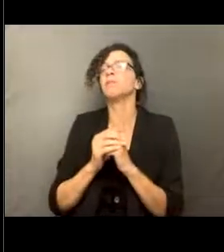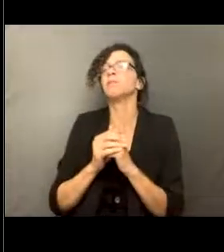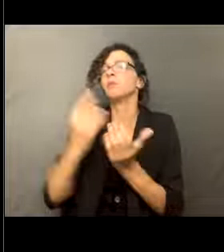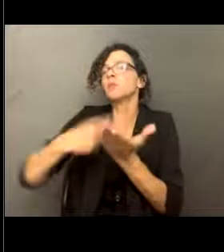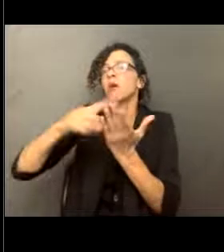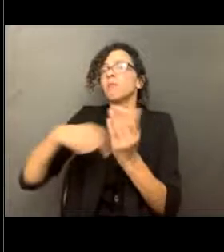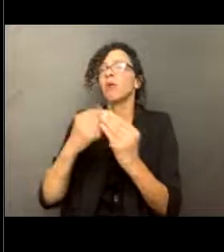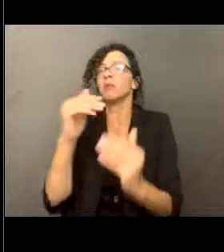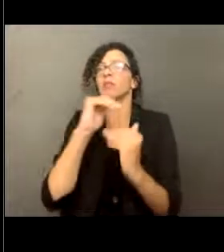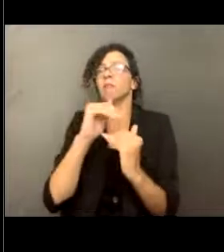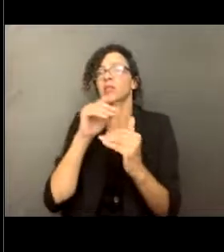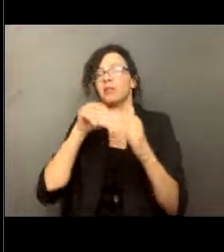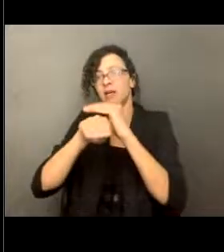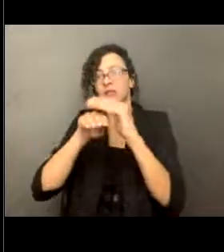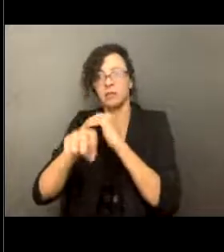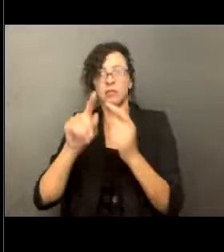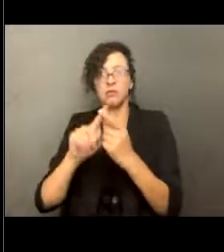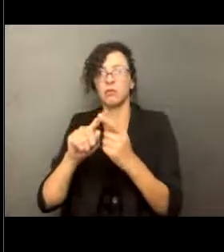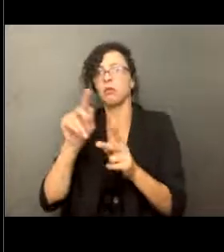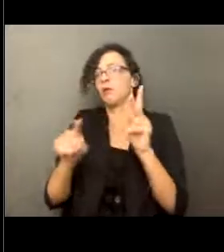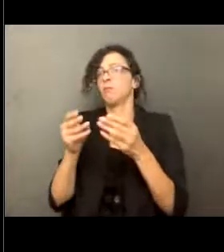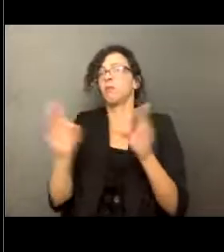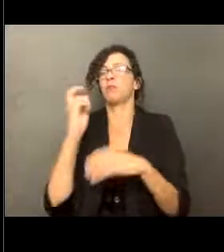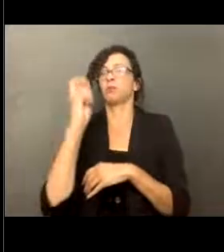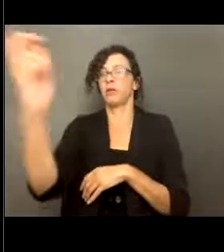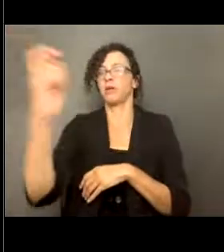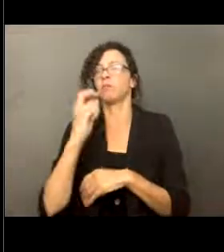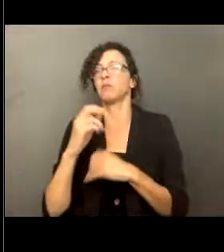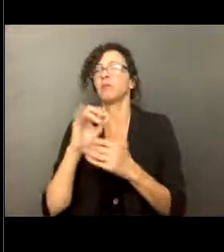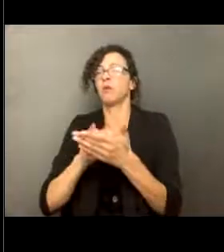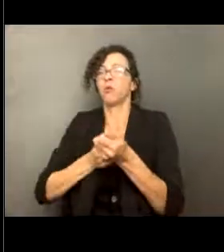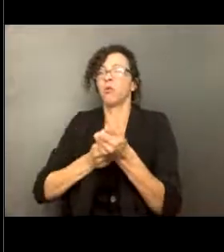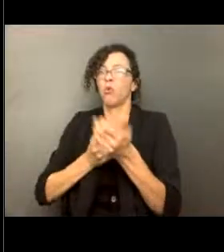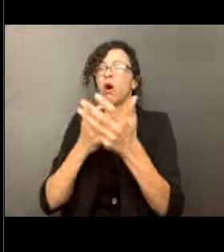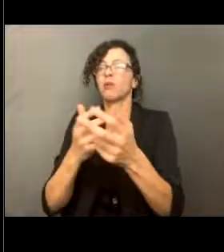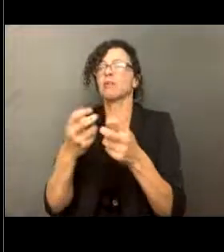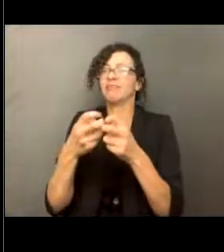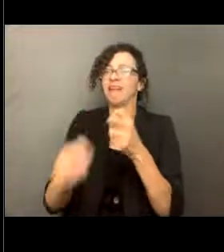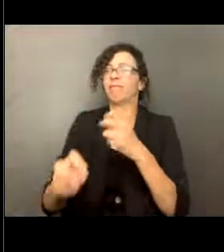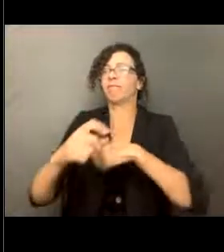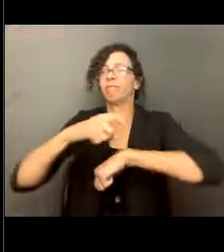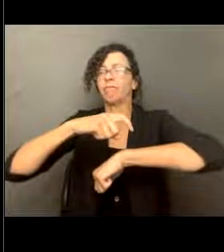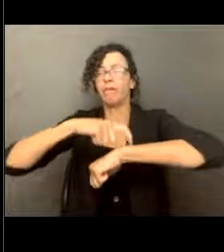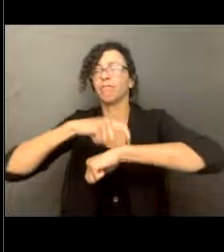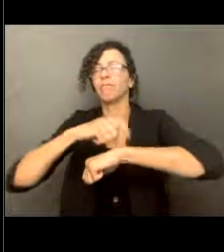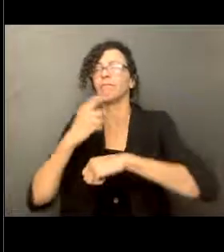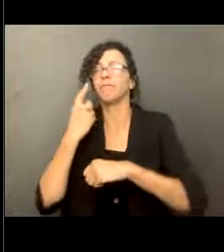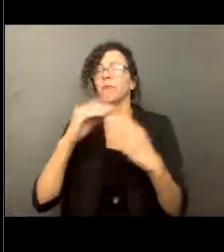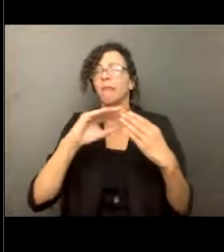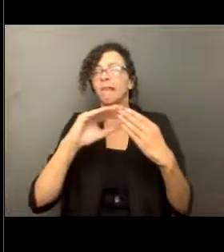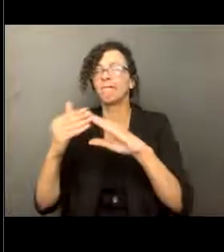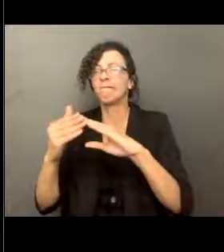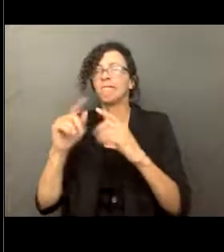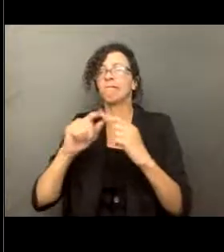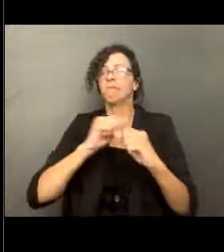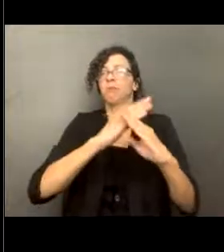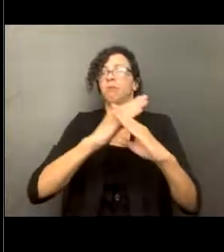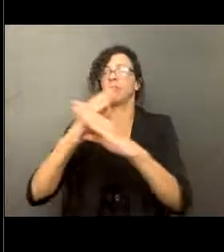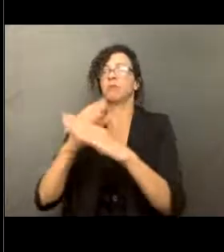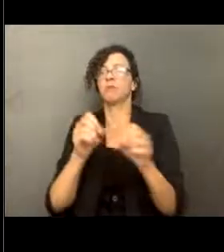that access or limited access causing hardship for communities, hindering opportunities and access to destinations for